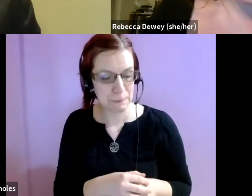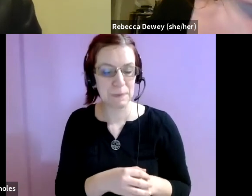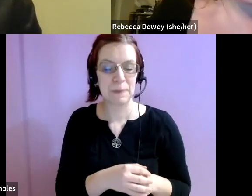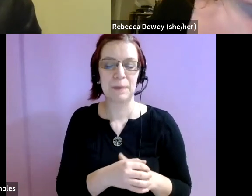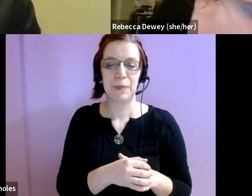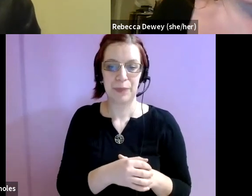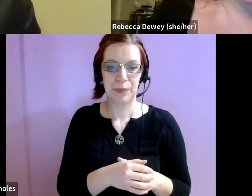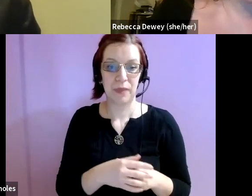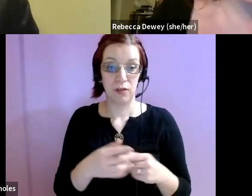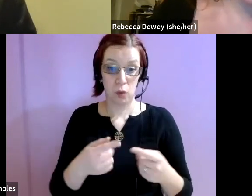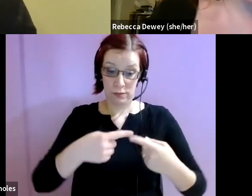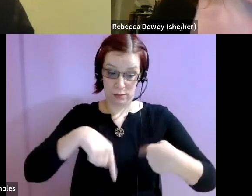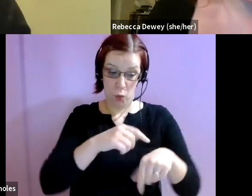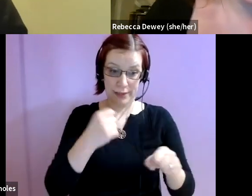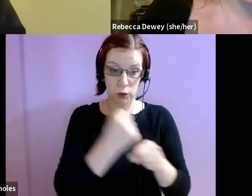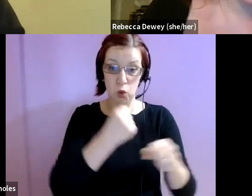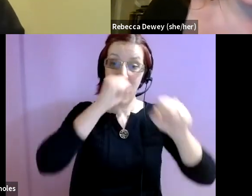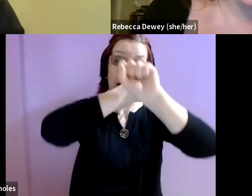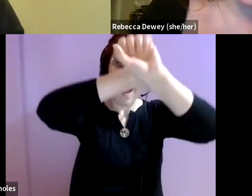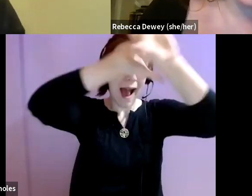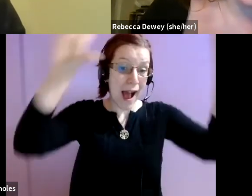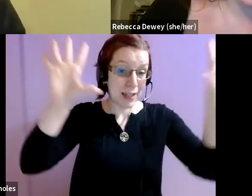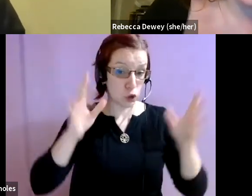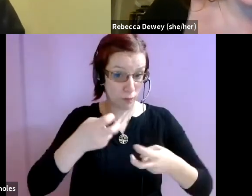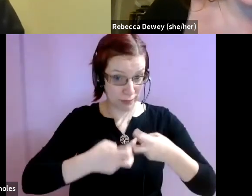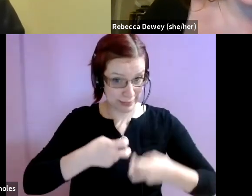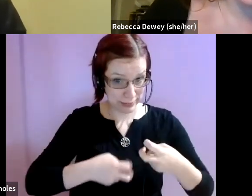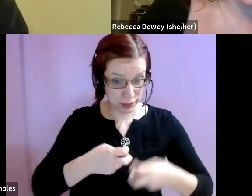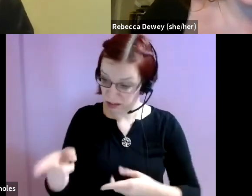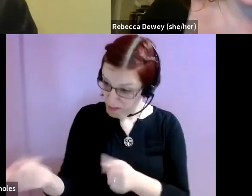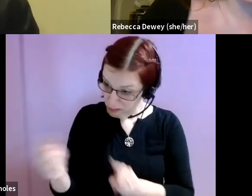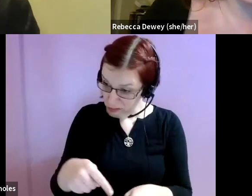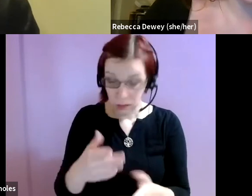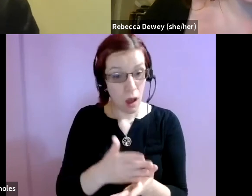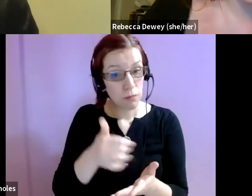do astrophysics. So if you're coming and you know some computer